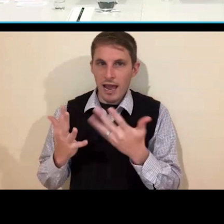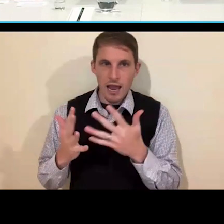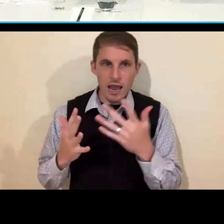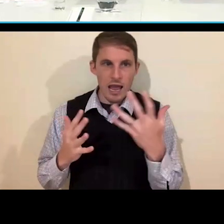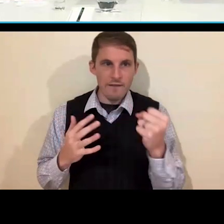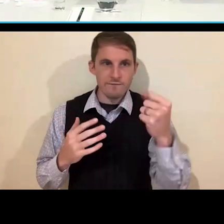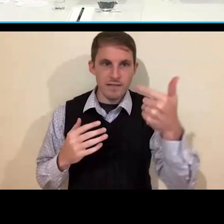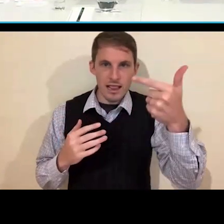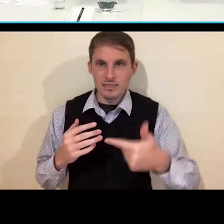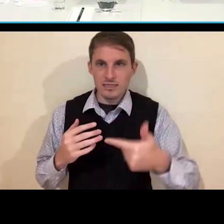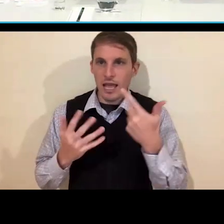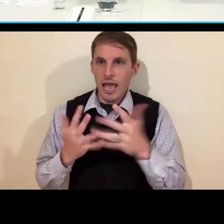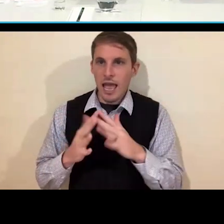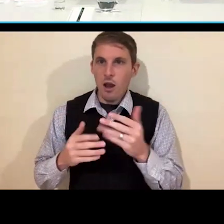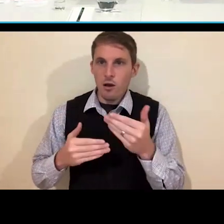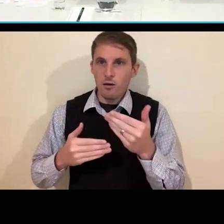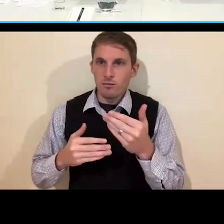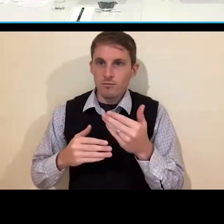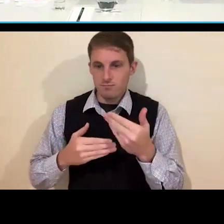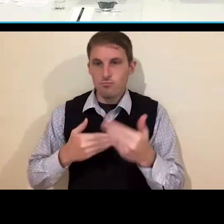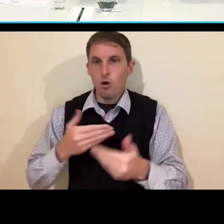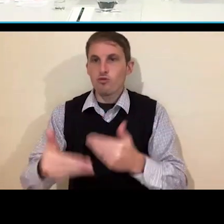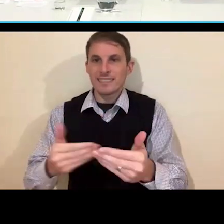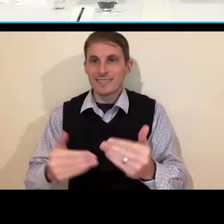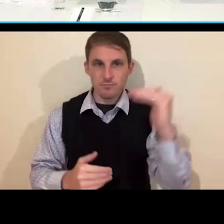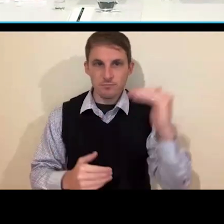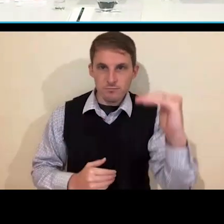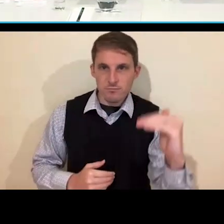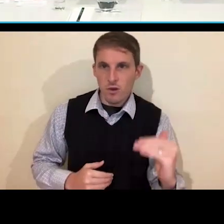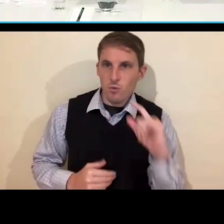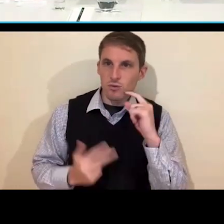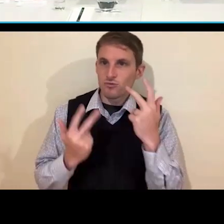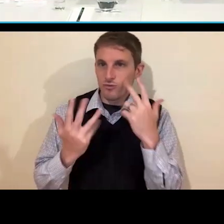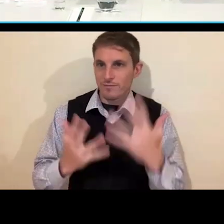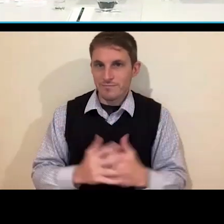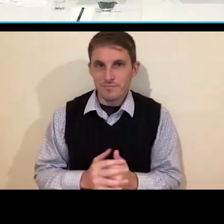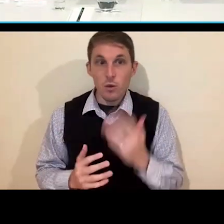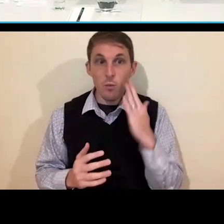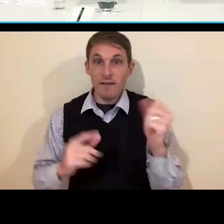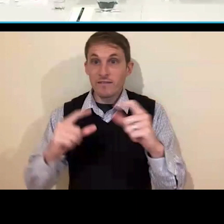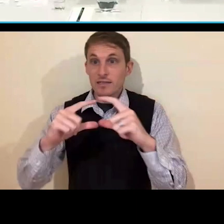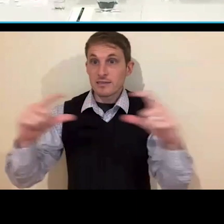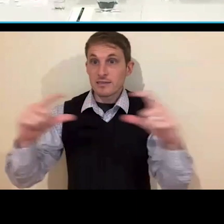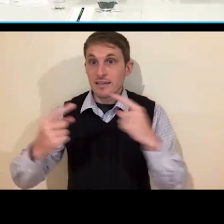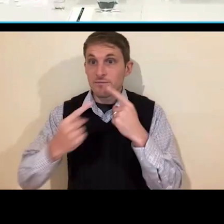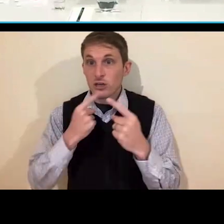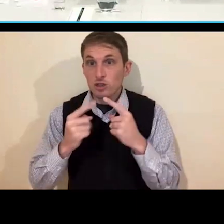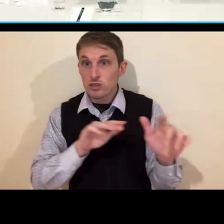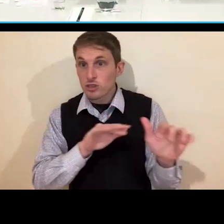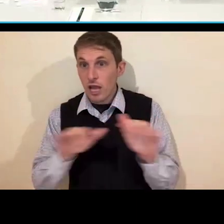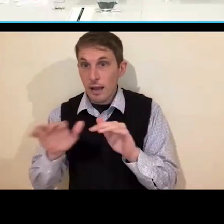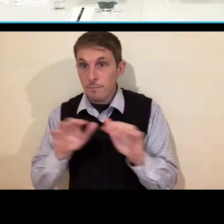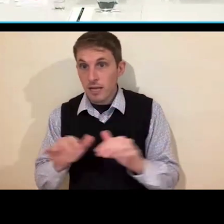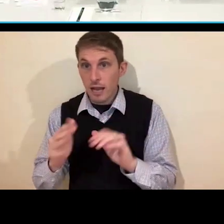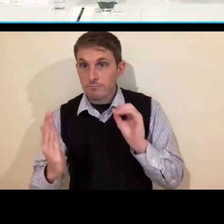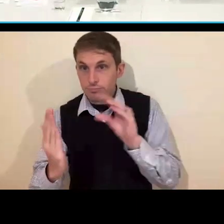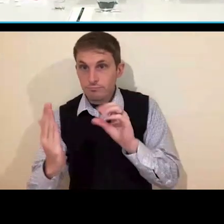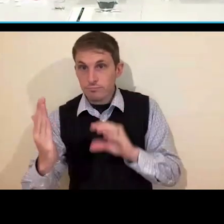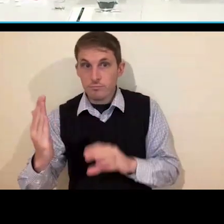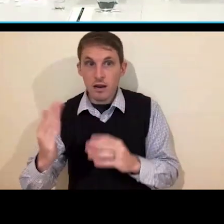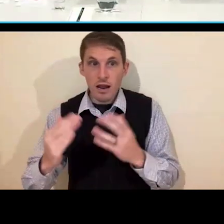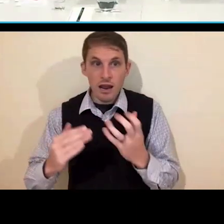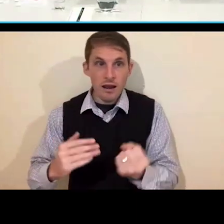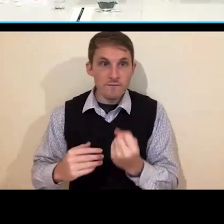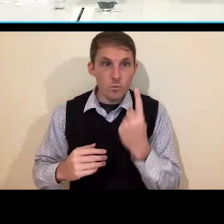data submission for that quarter. When you go to enter the data into the fields that you've seen, you can see there, and for each